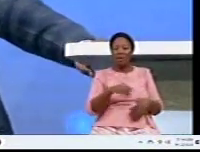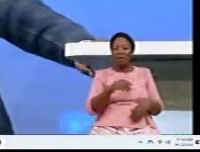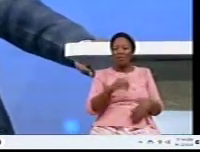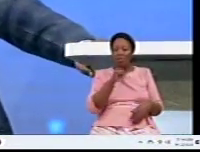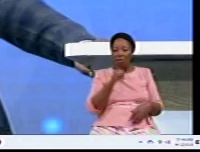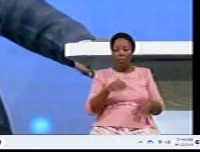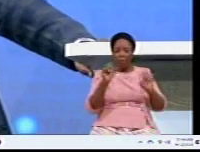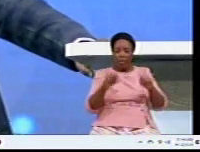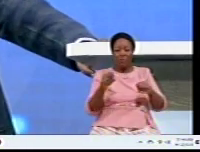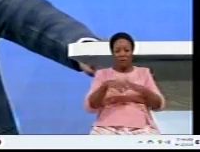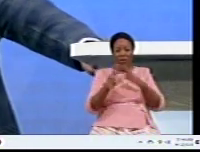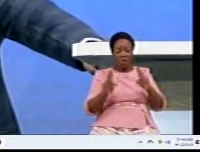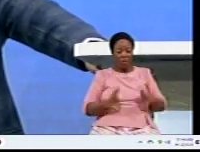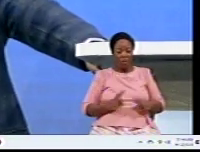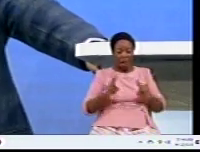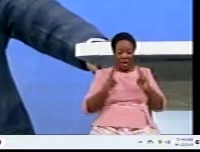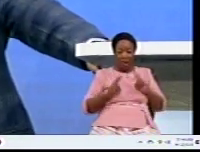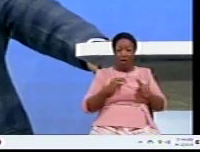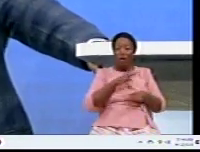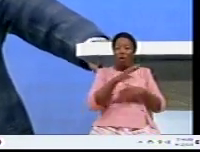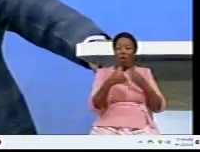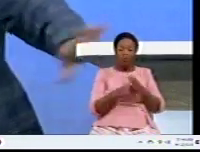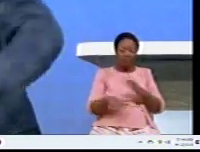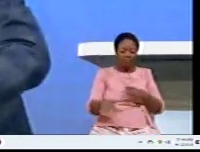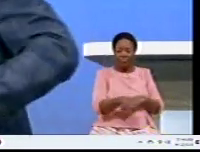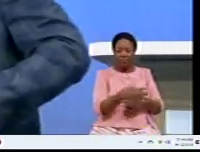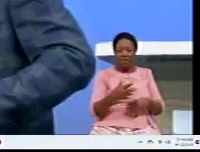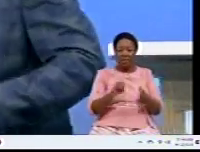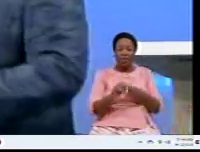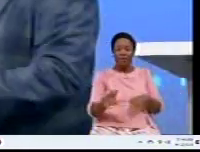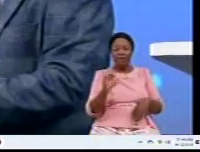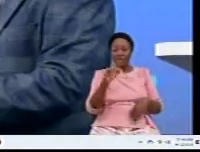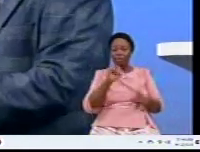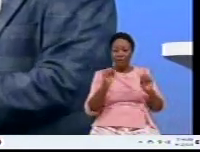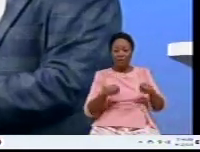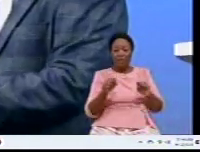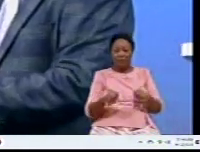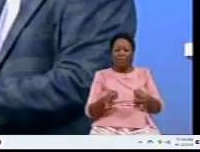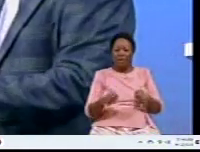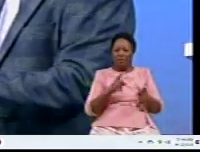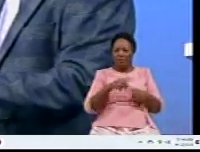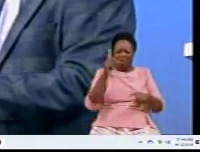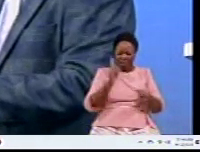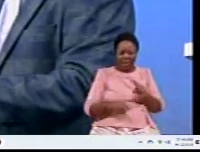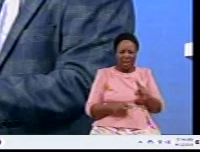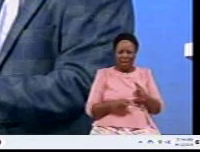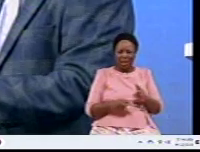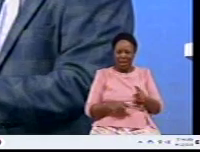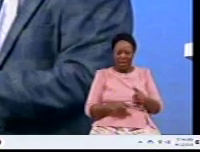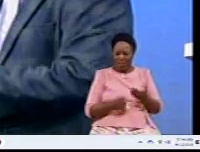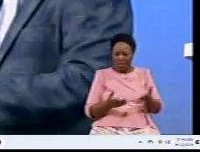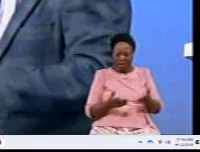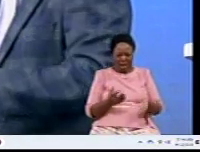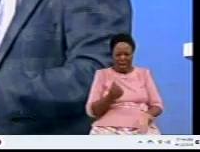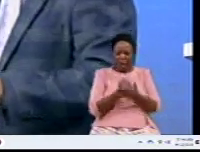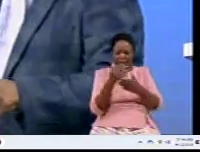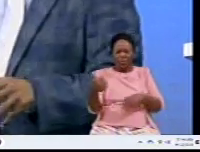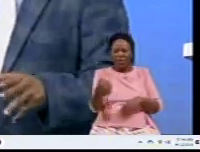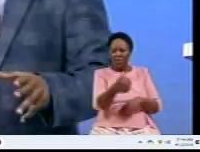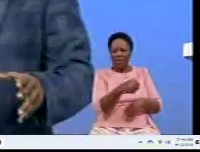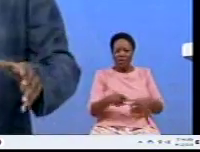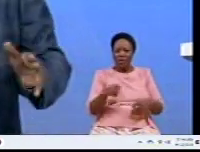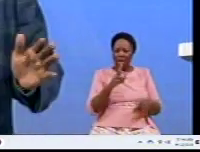your health, all those things you found impossible, you couldn't extricate yourself and